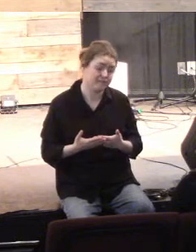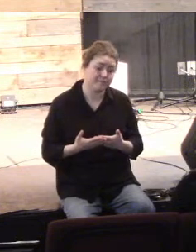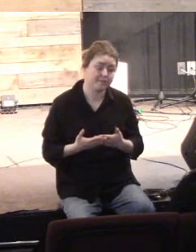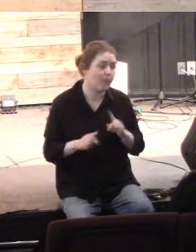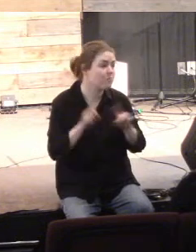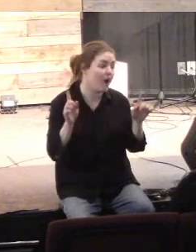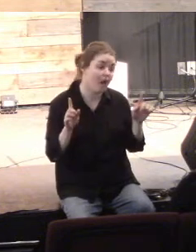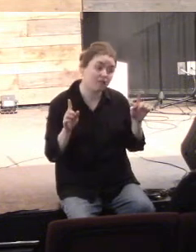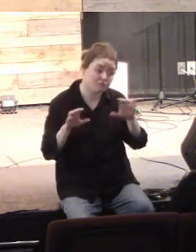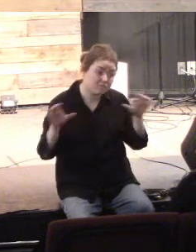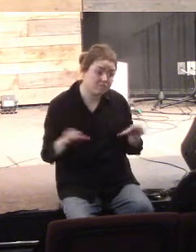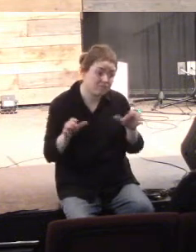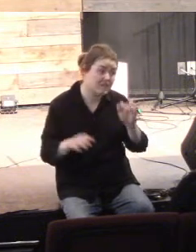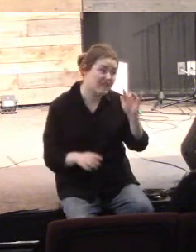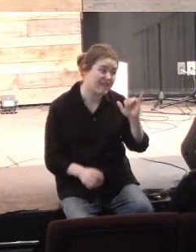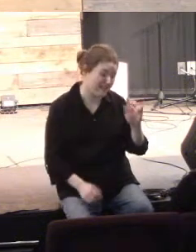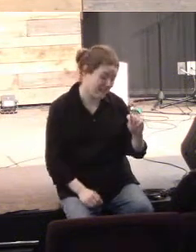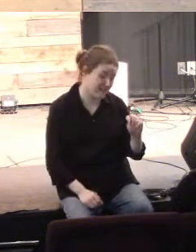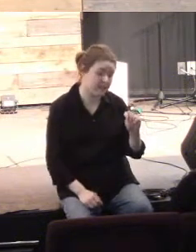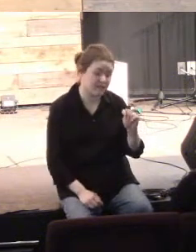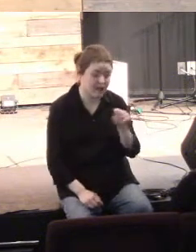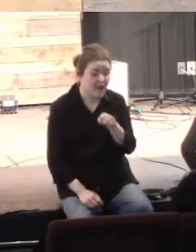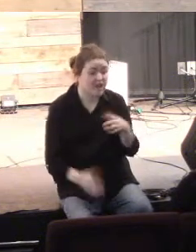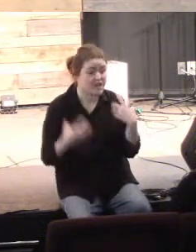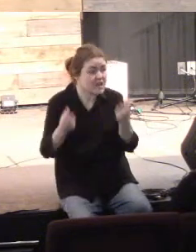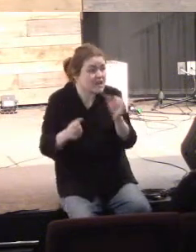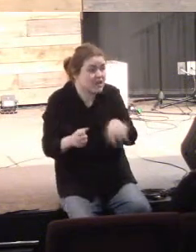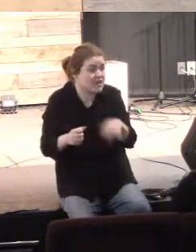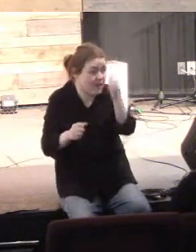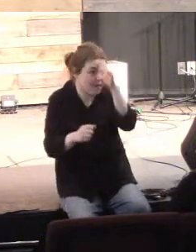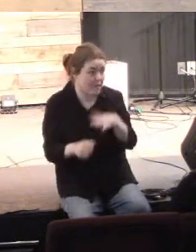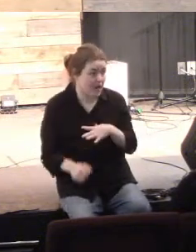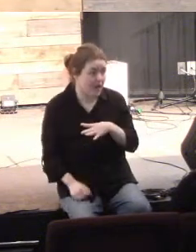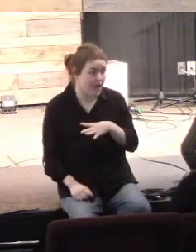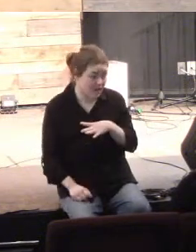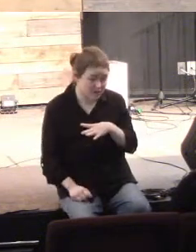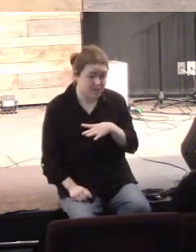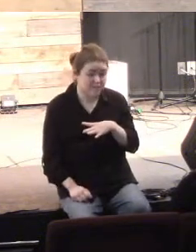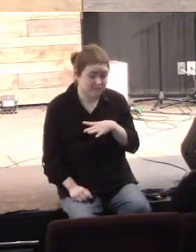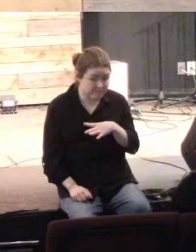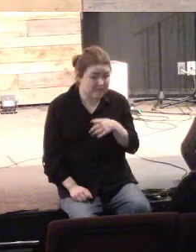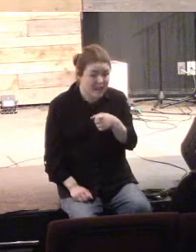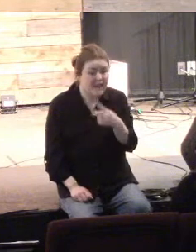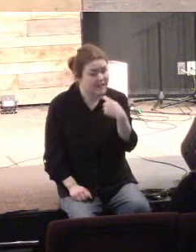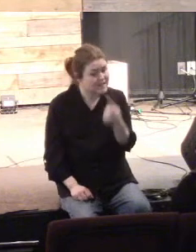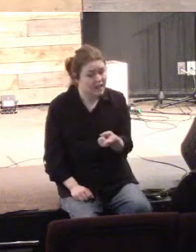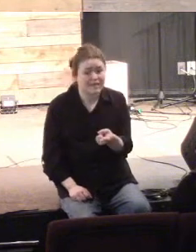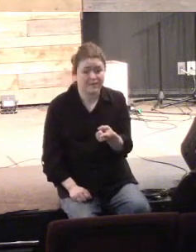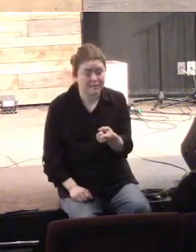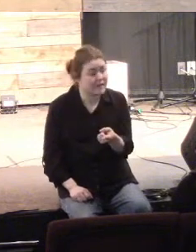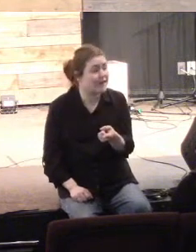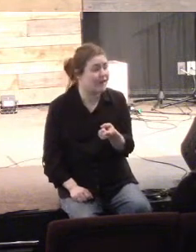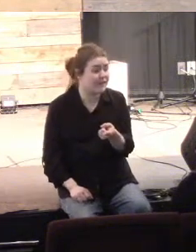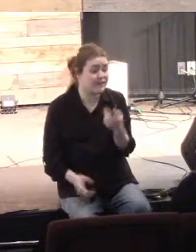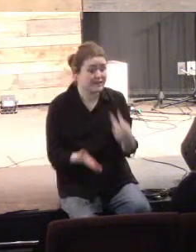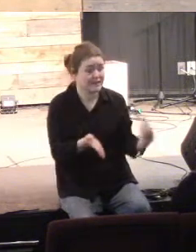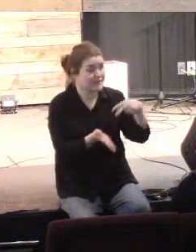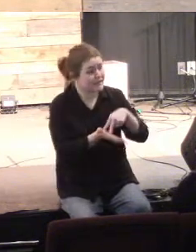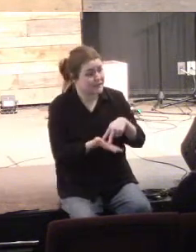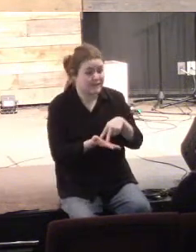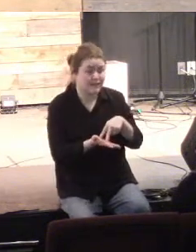But he did it. And he healed this man. And he says to him, get on your feet,